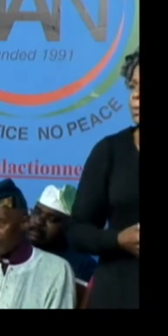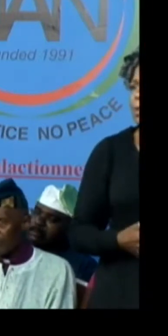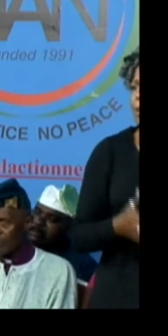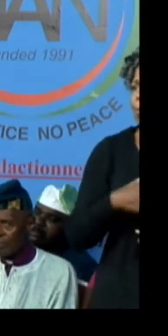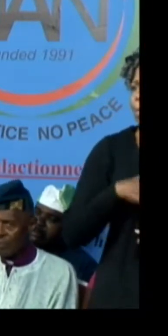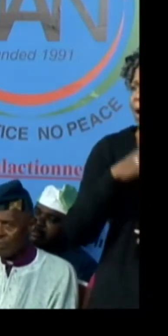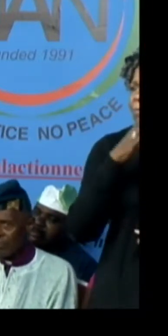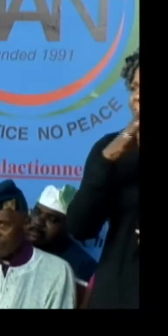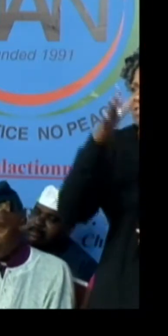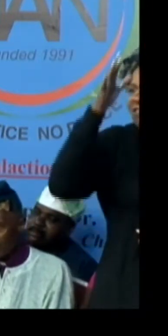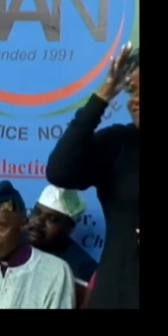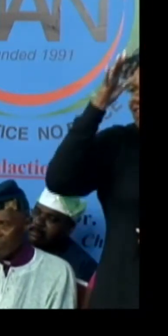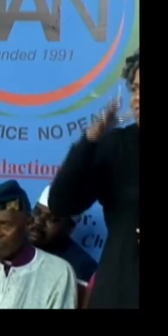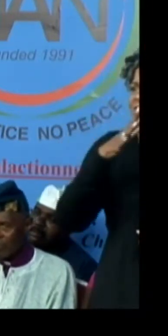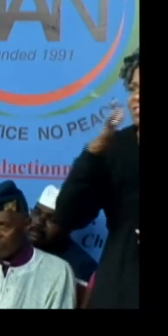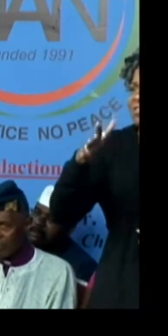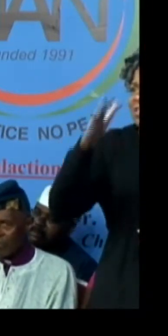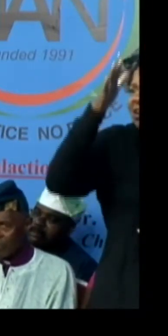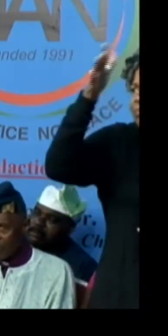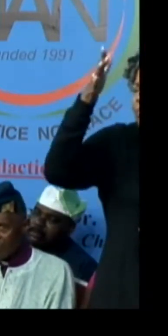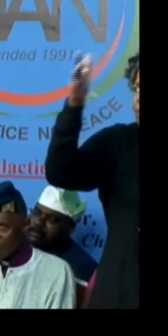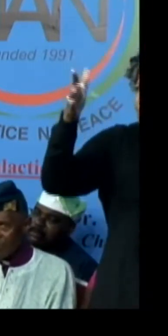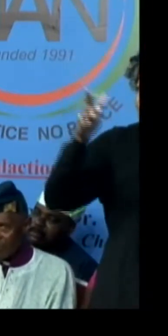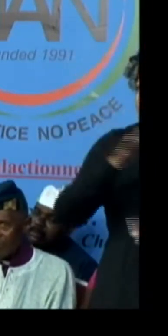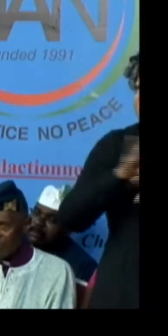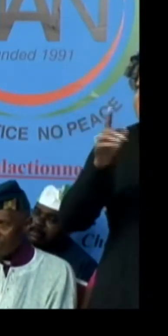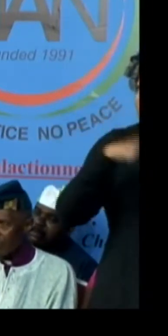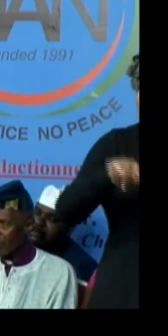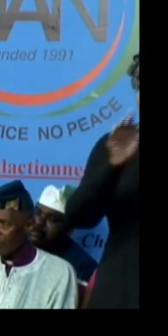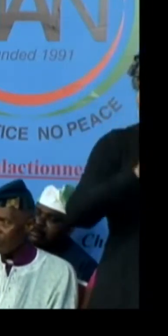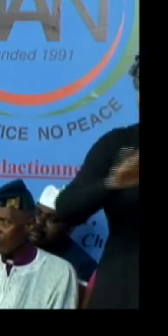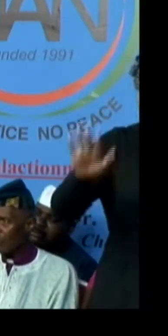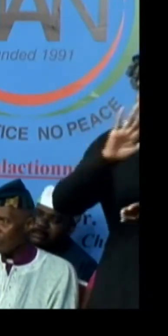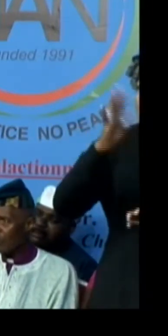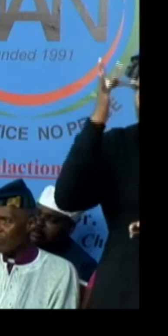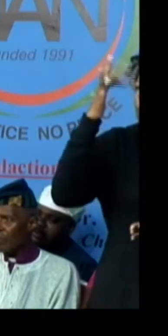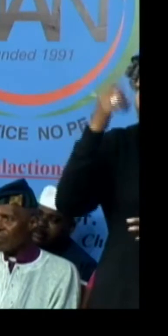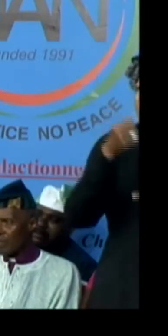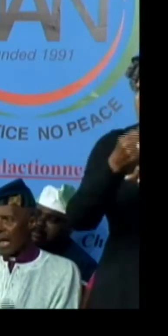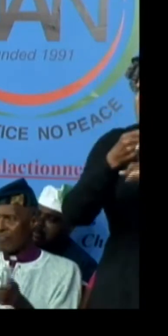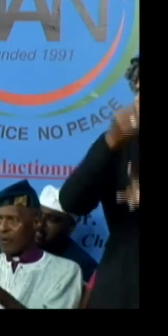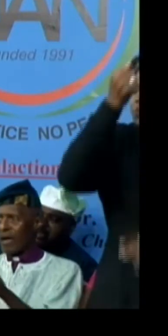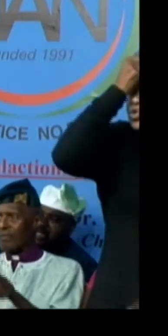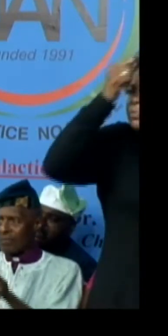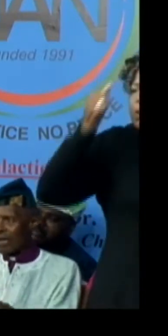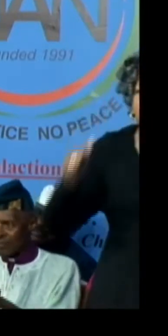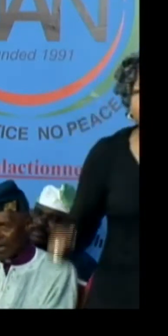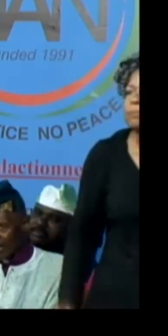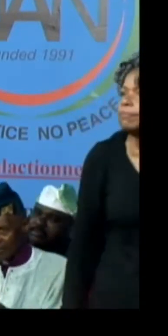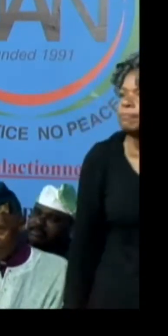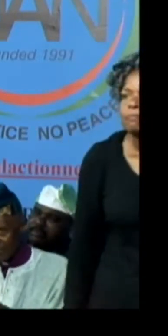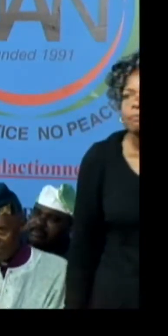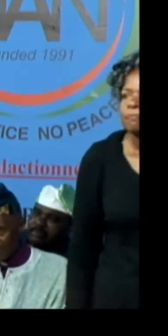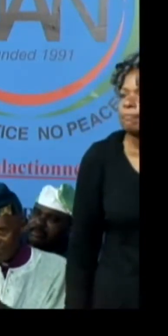grandparents didn't go because they were dumb, they couldn't go because the law wouldn't let them go.